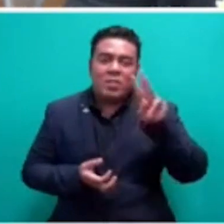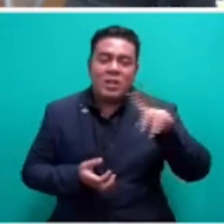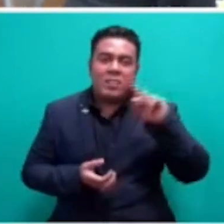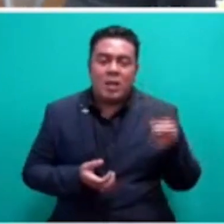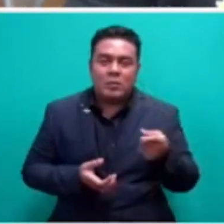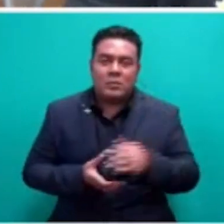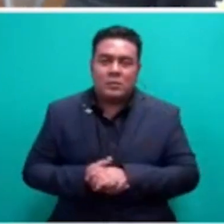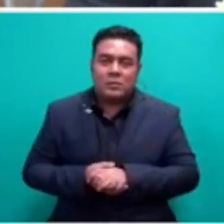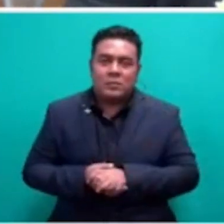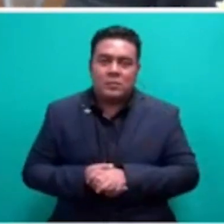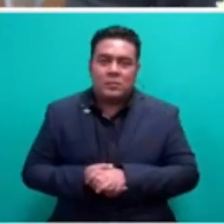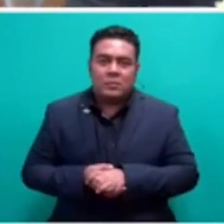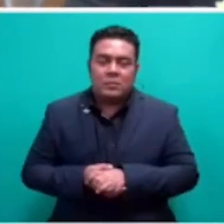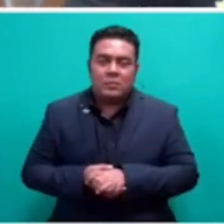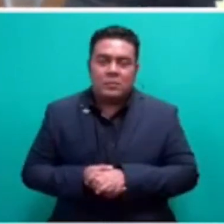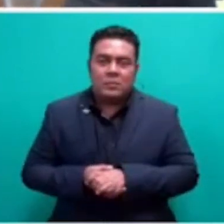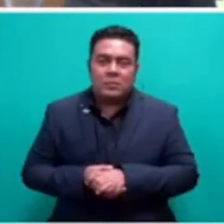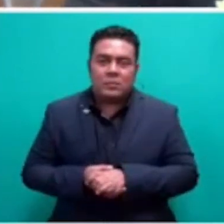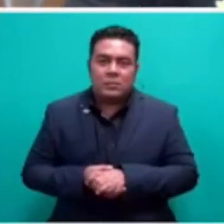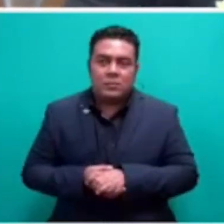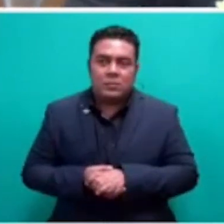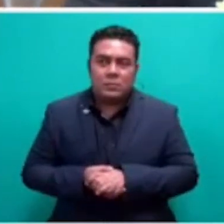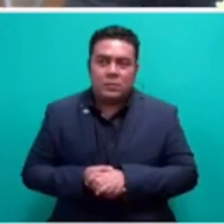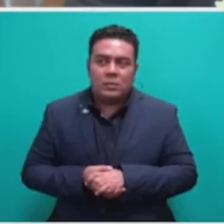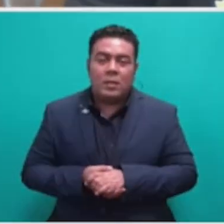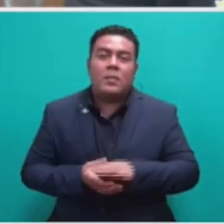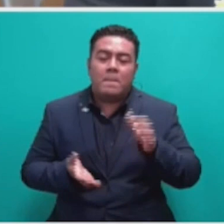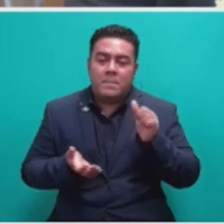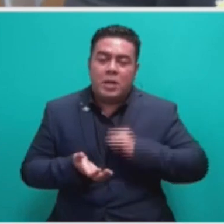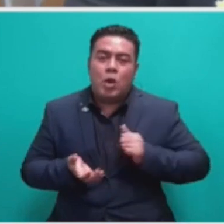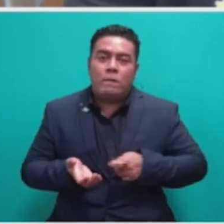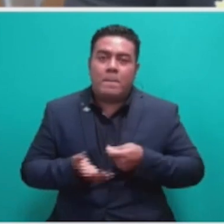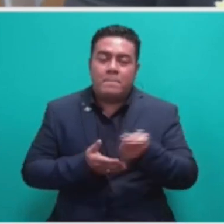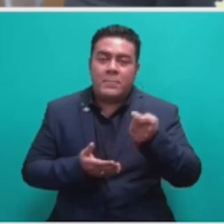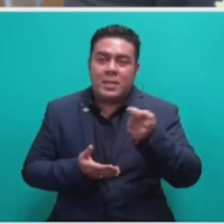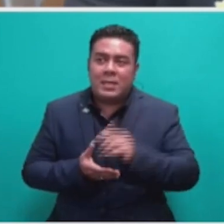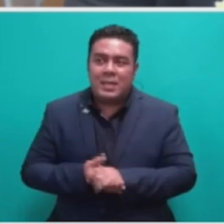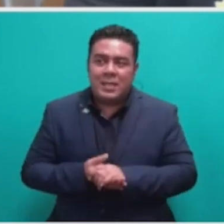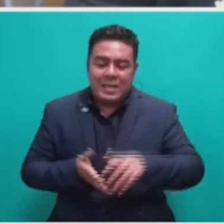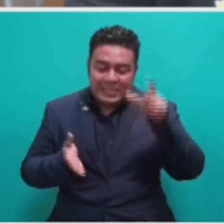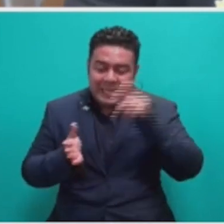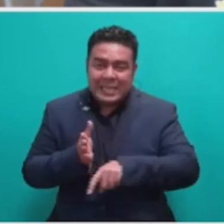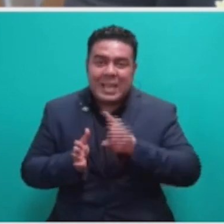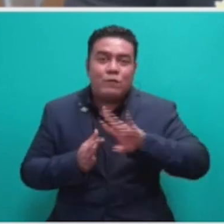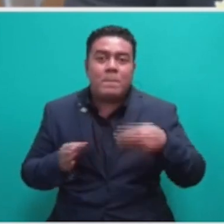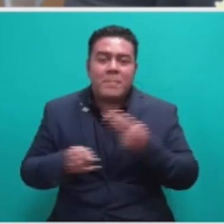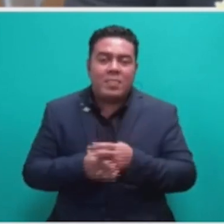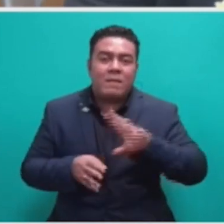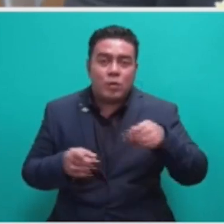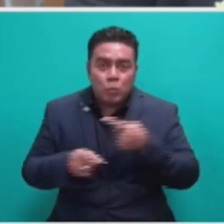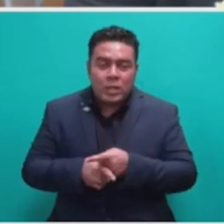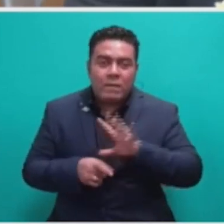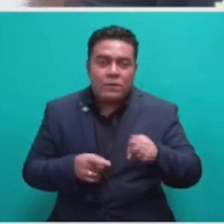53,000 families and the children. The burden of paying the debt every month, every week,